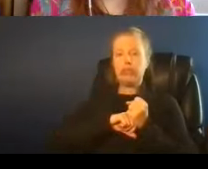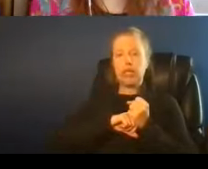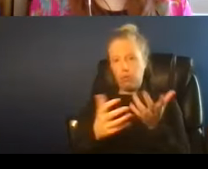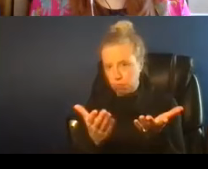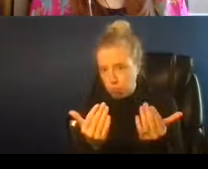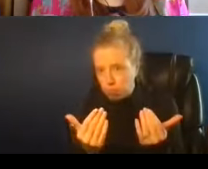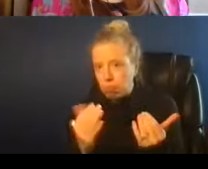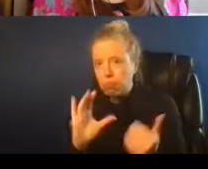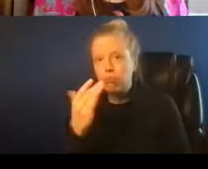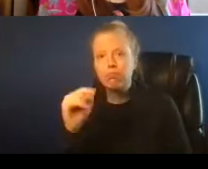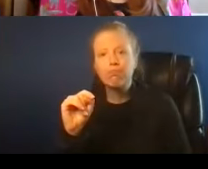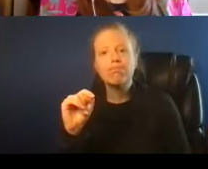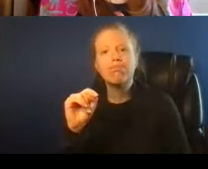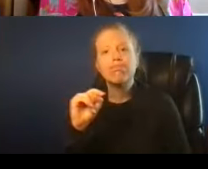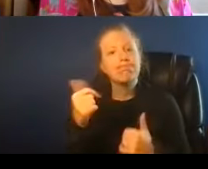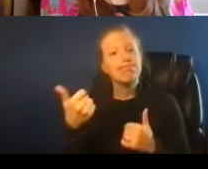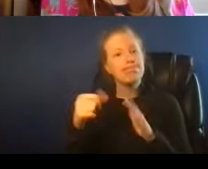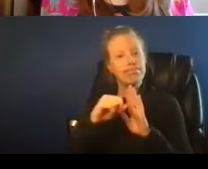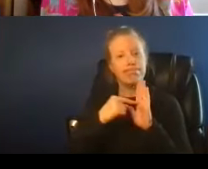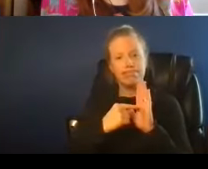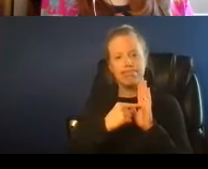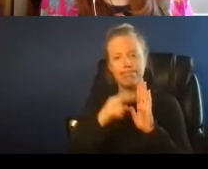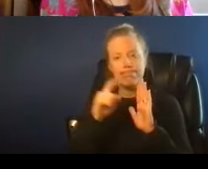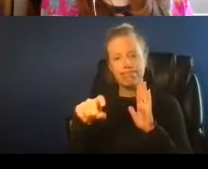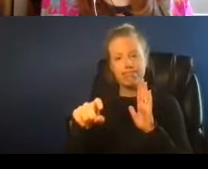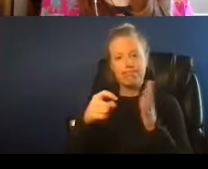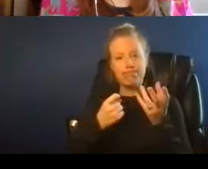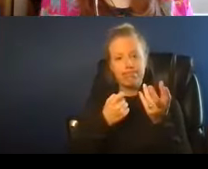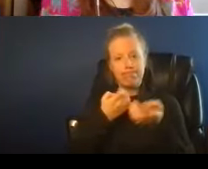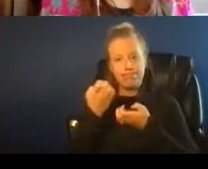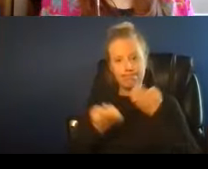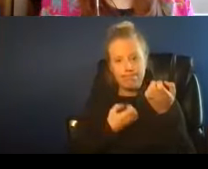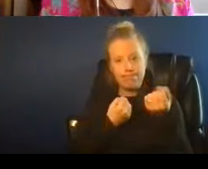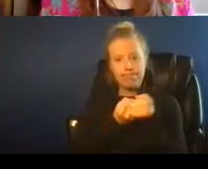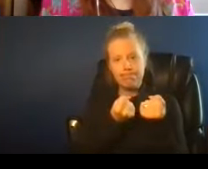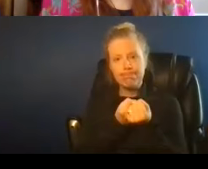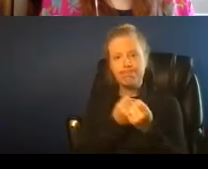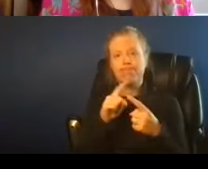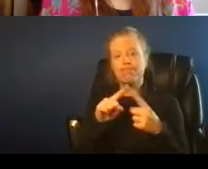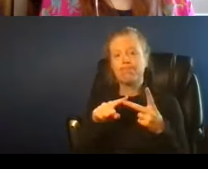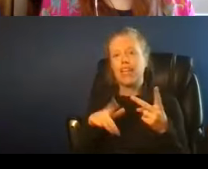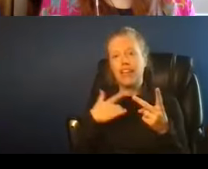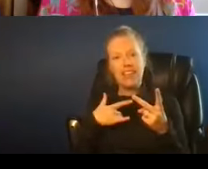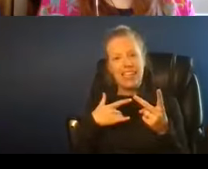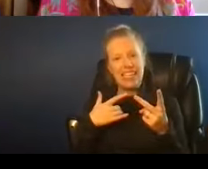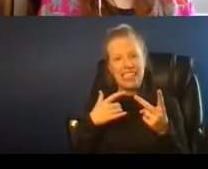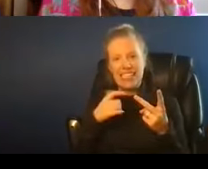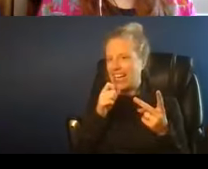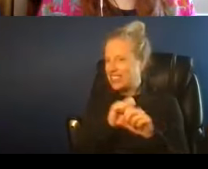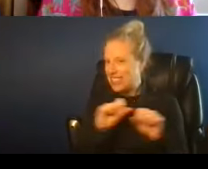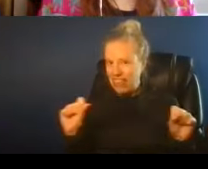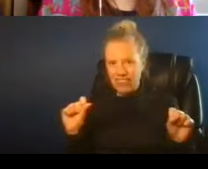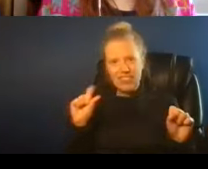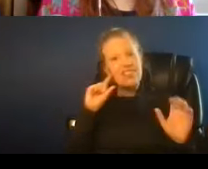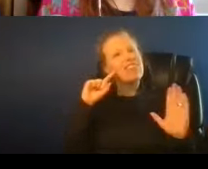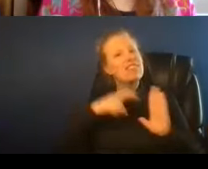know. Other signs that you might need emotional support or you might be feeling emotionally unsafe are noticing